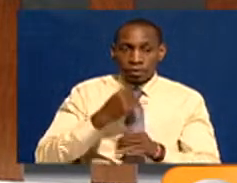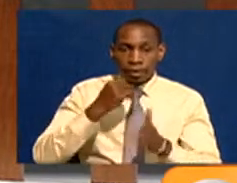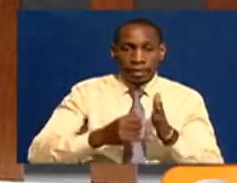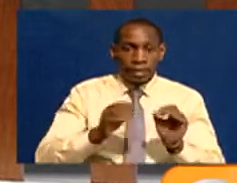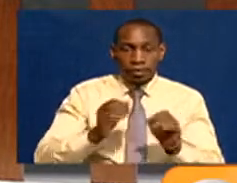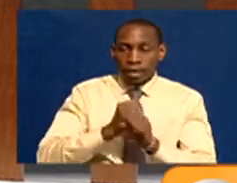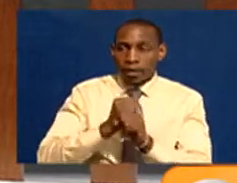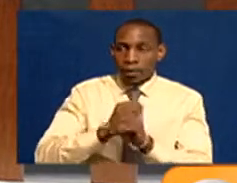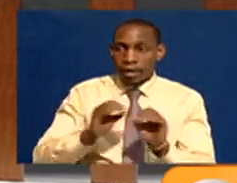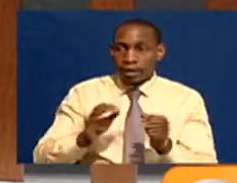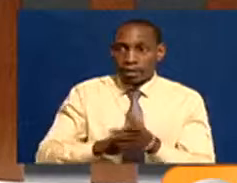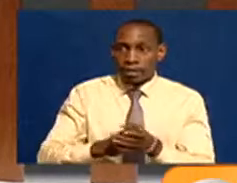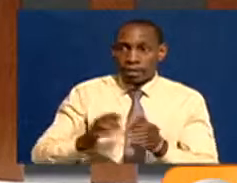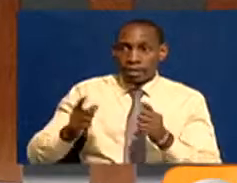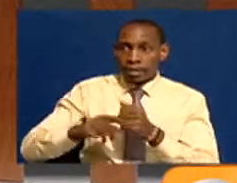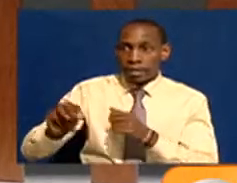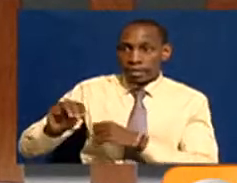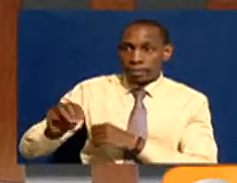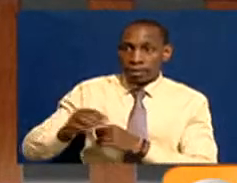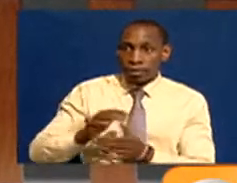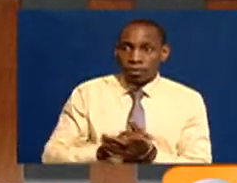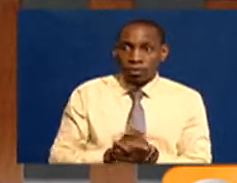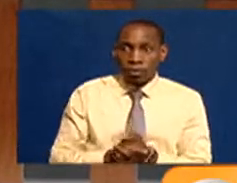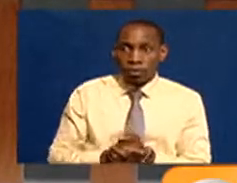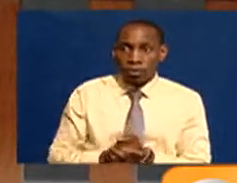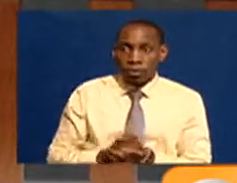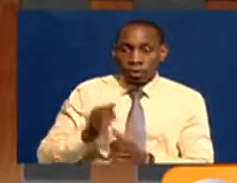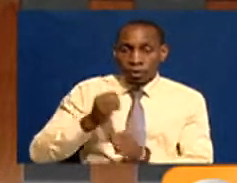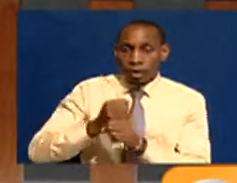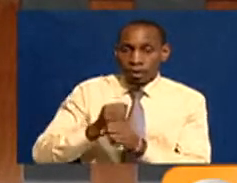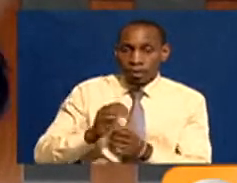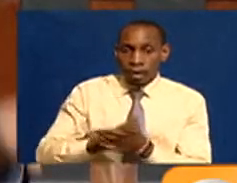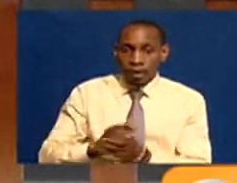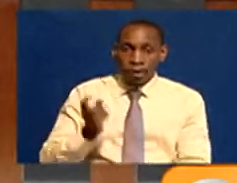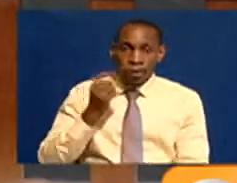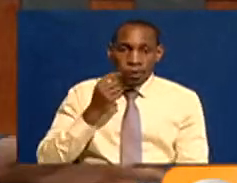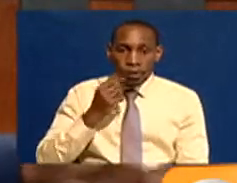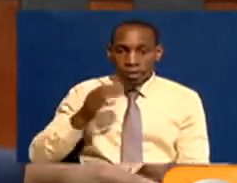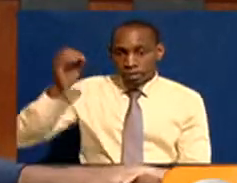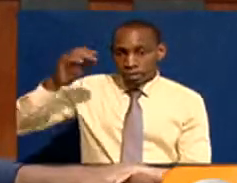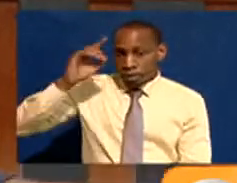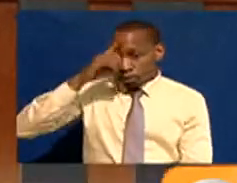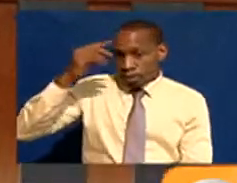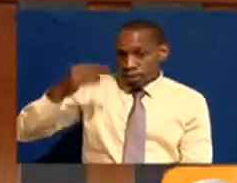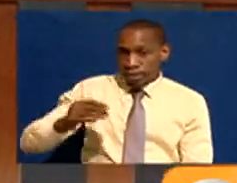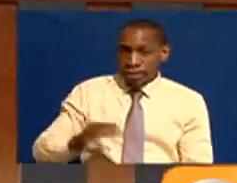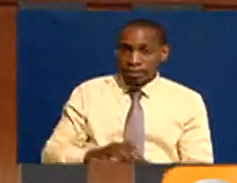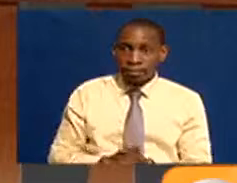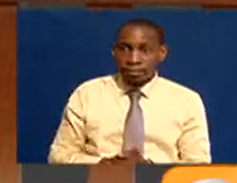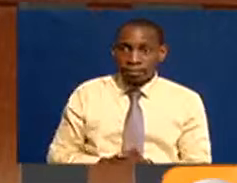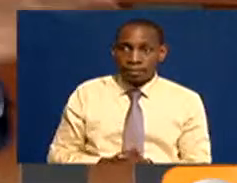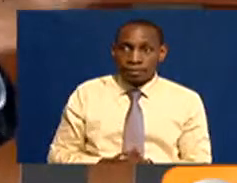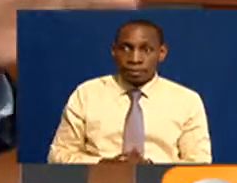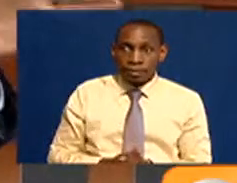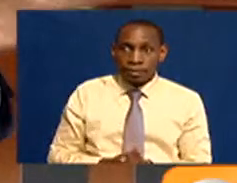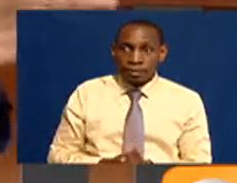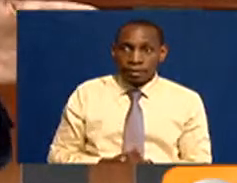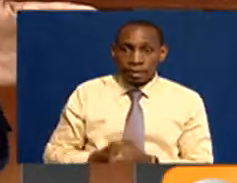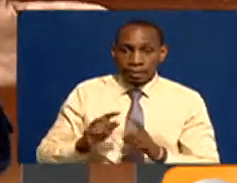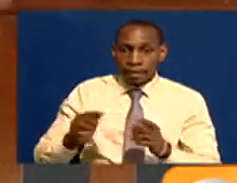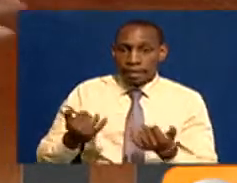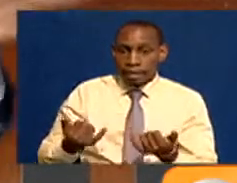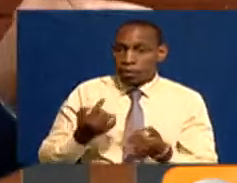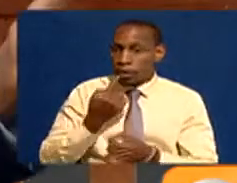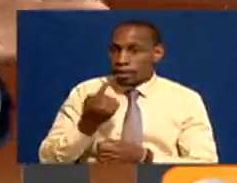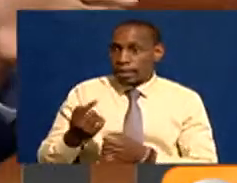at all. 6 million people we have who are working in kiosk, in juakalis, and all that kind of thing. But if you tell these